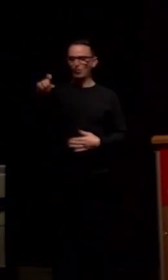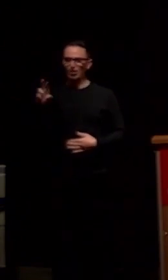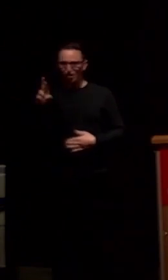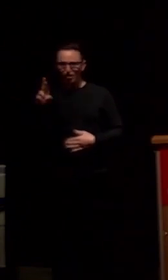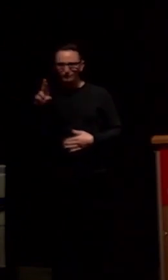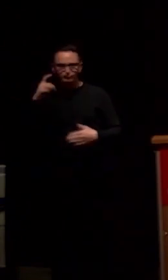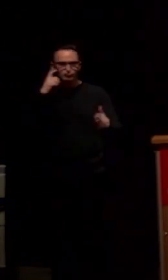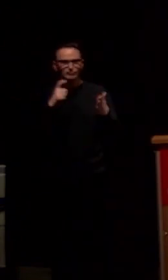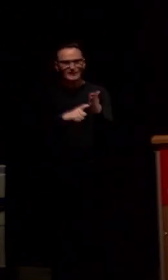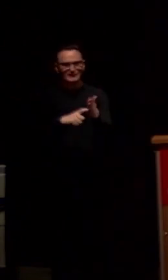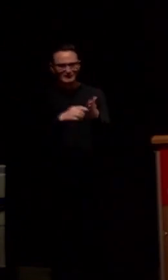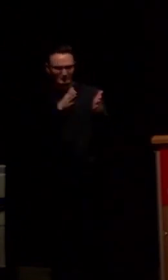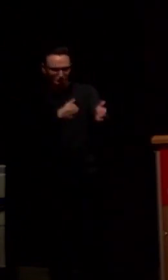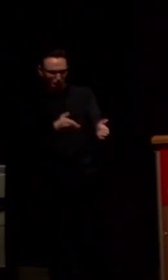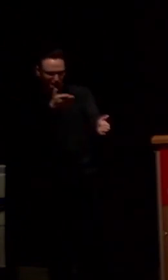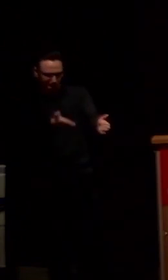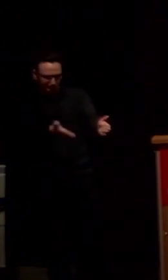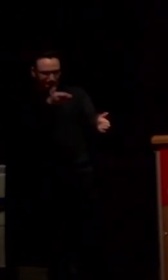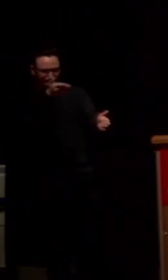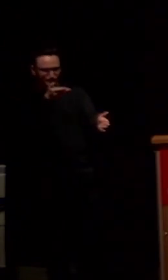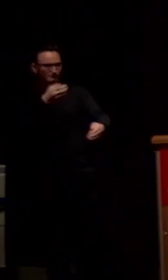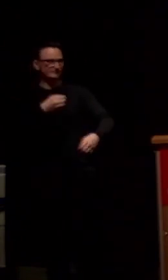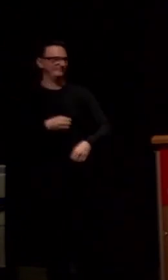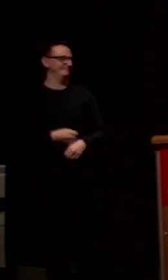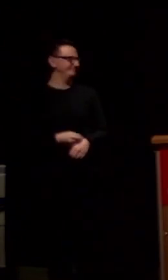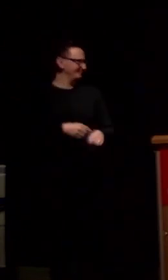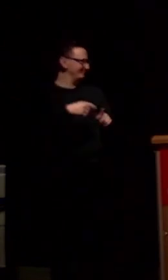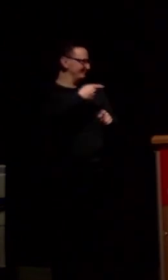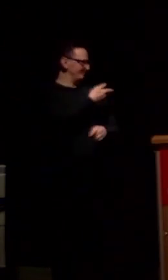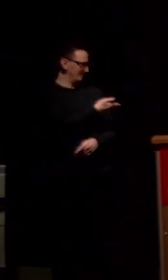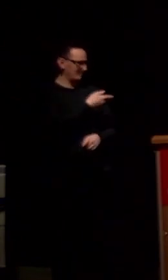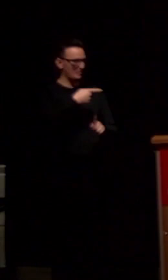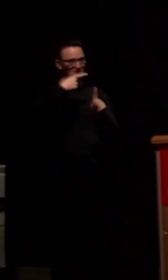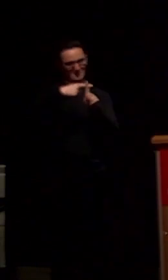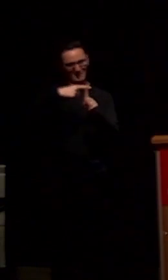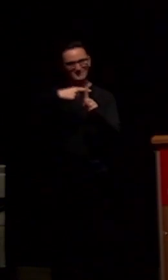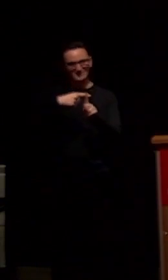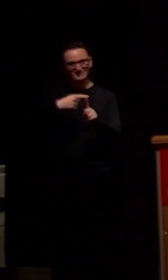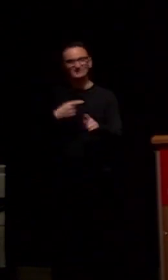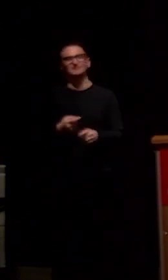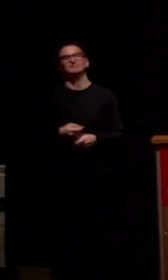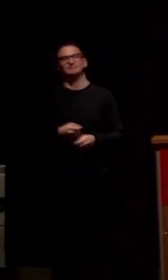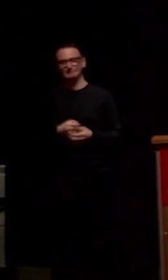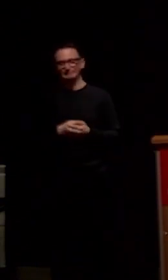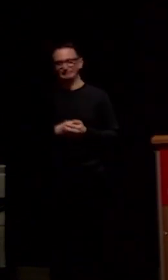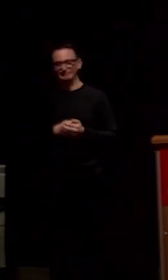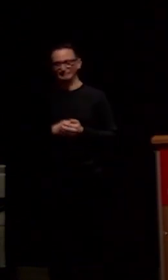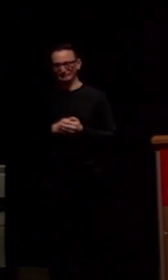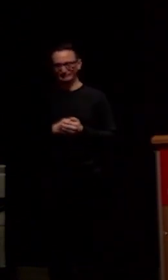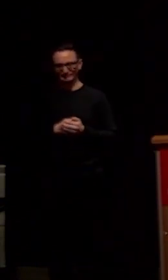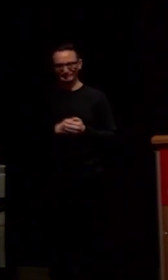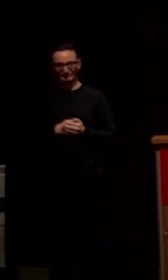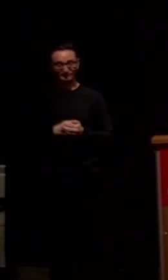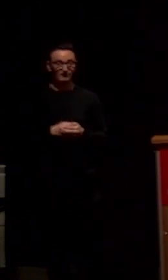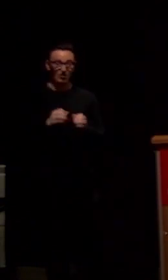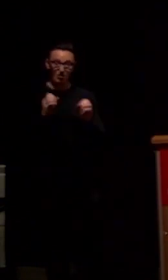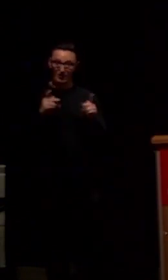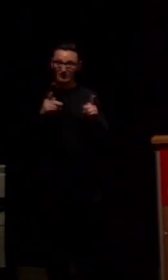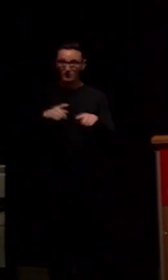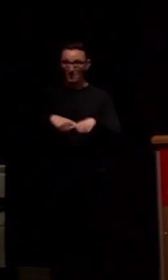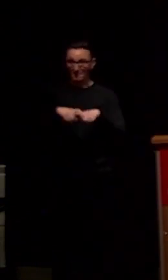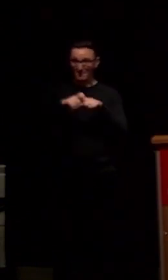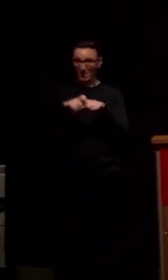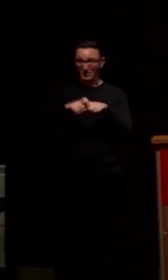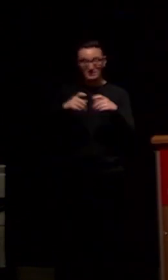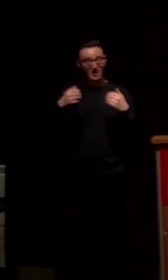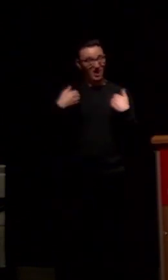that they did. Mm-hmm. Positives. Always helps to reinforce mm-hmm. positives. Thank you. Good. I'd like to pause for a moment and see if folks in